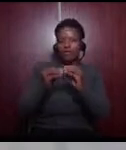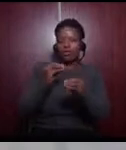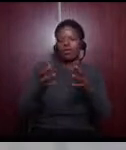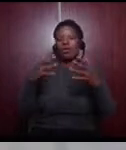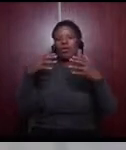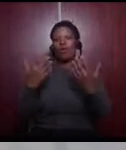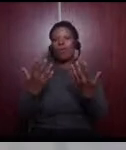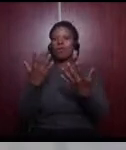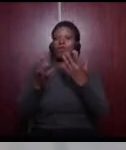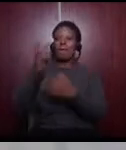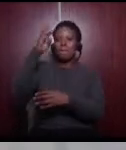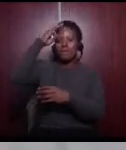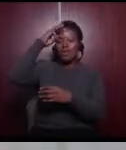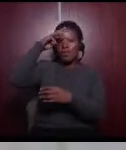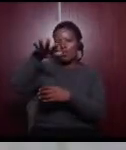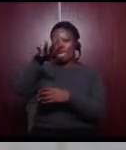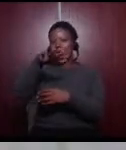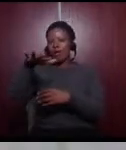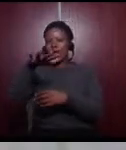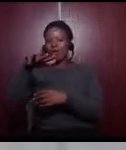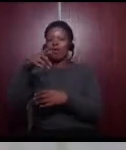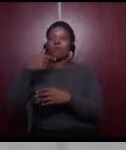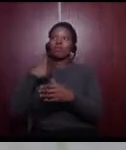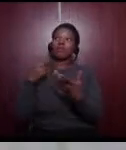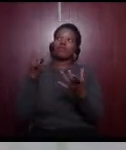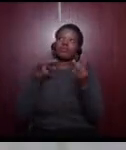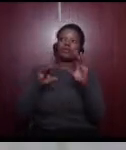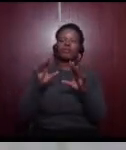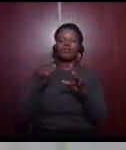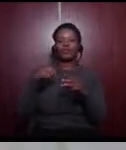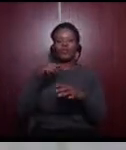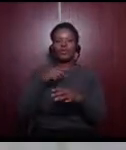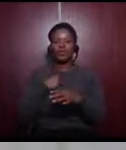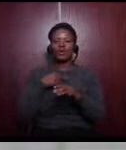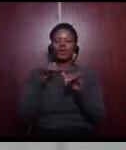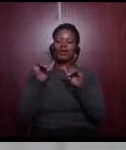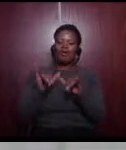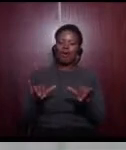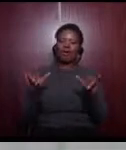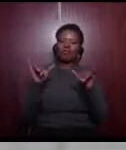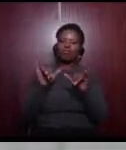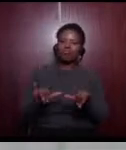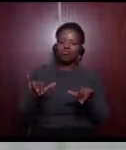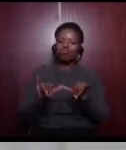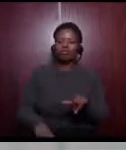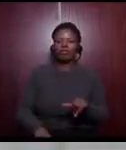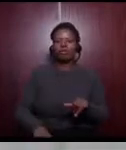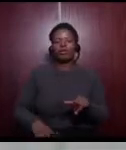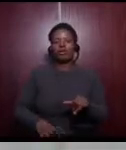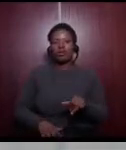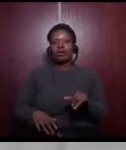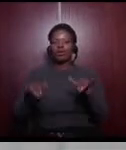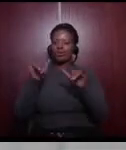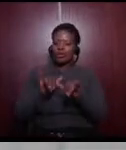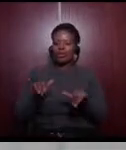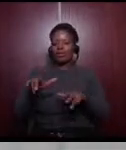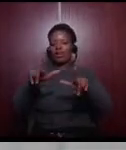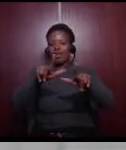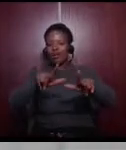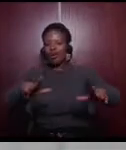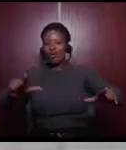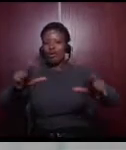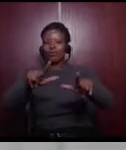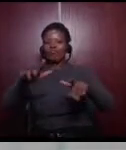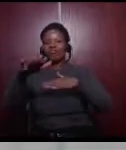they are on the ground. But sometimes we end up being reactive because we have to wait to say, this is a local disaster which affected the